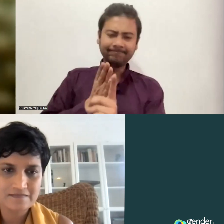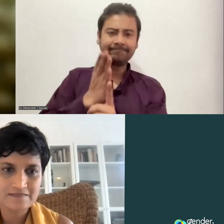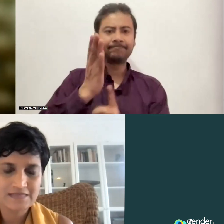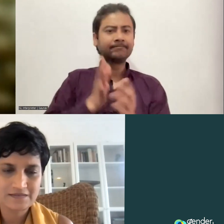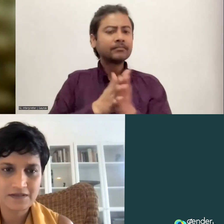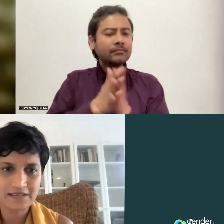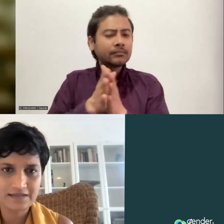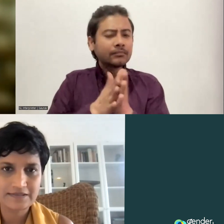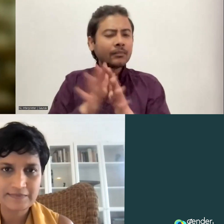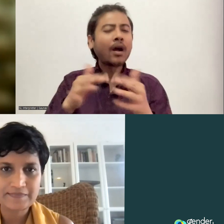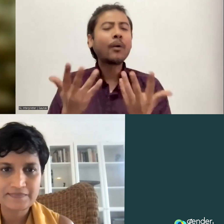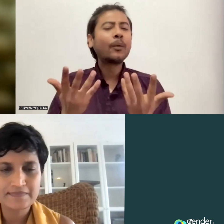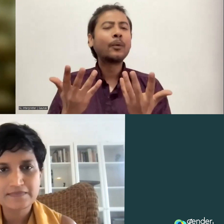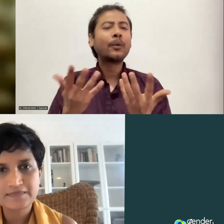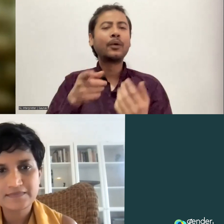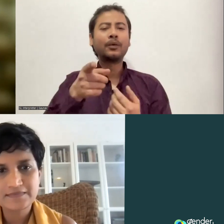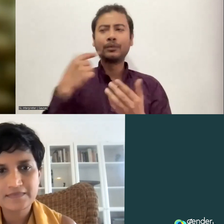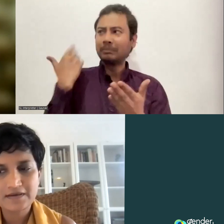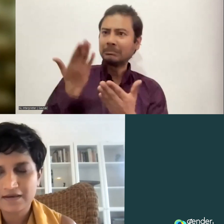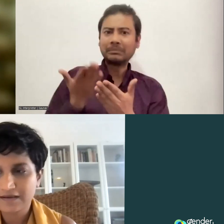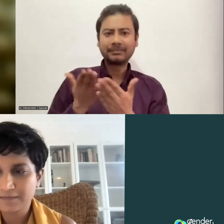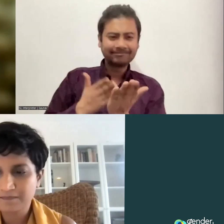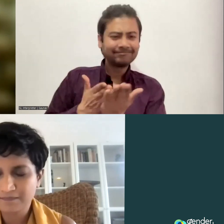arena. Yeah.